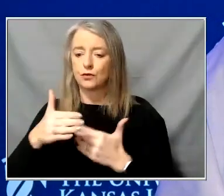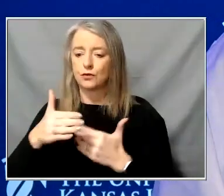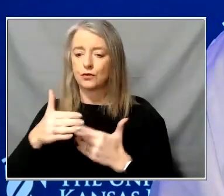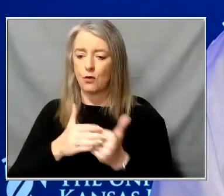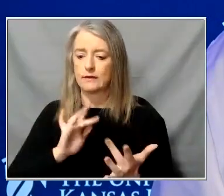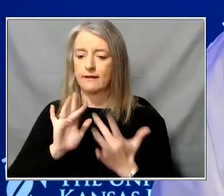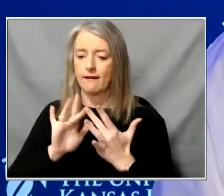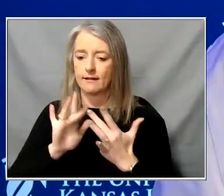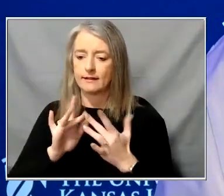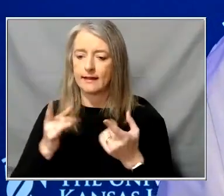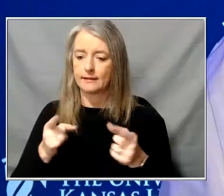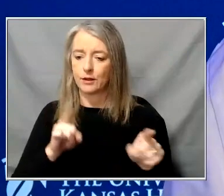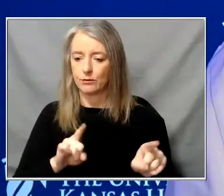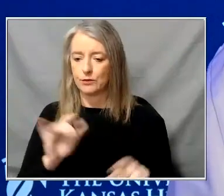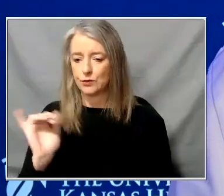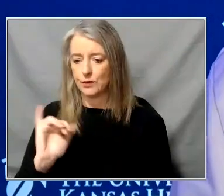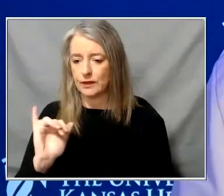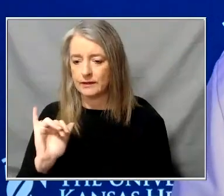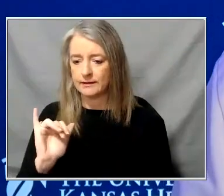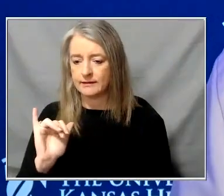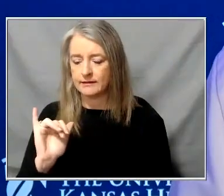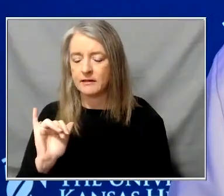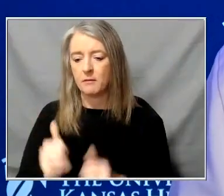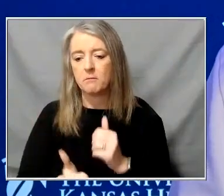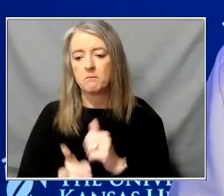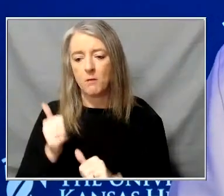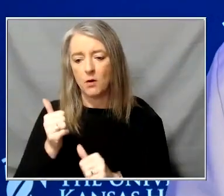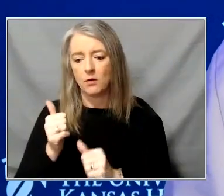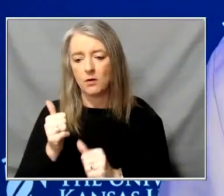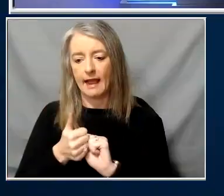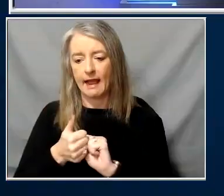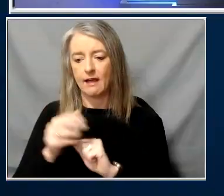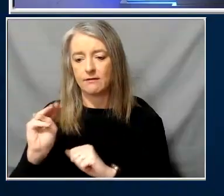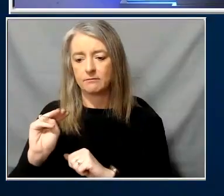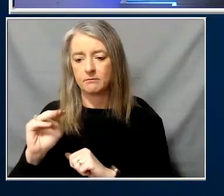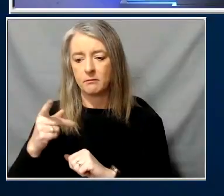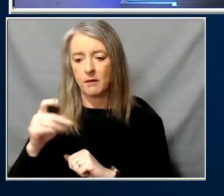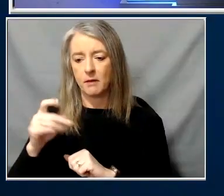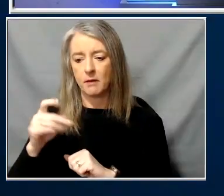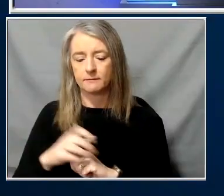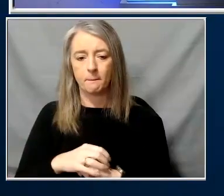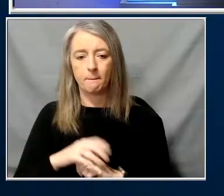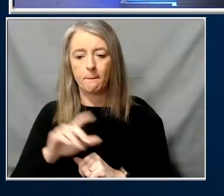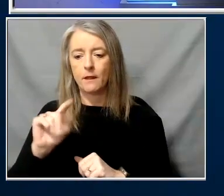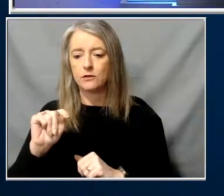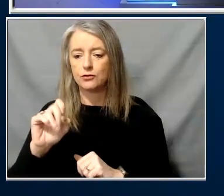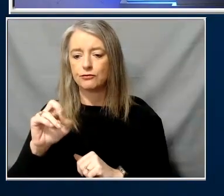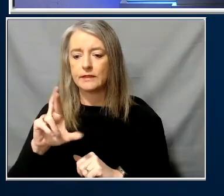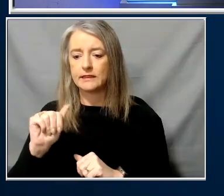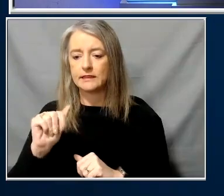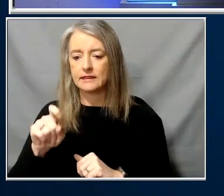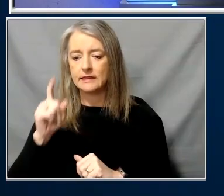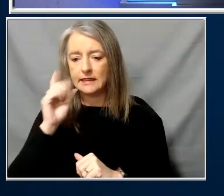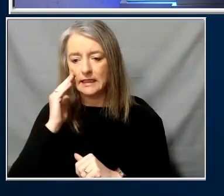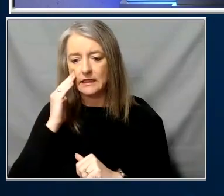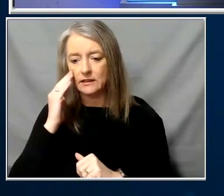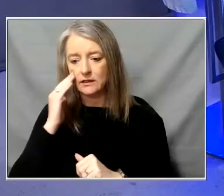symptoms that they can cause. Sometimes the gallbladder can cause pain in the right upper quadrant, or sometimes right under the ribs where they come together, the